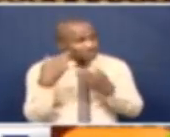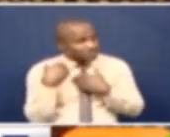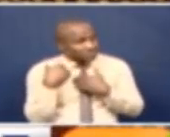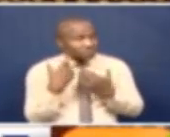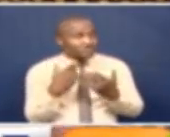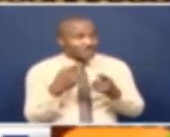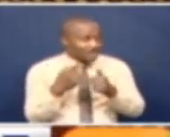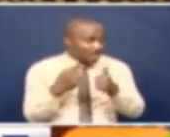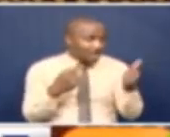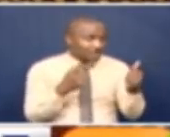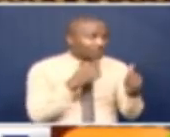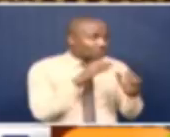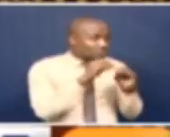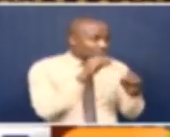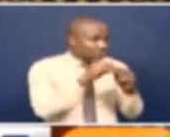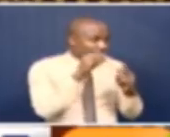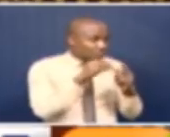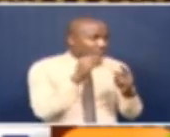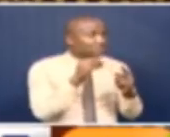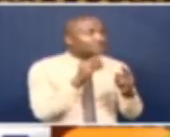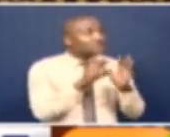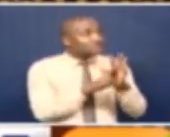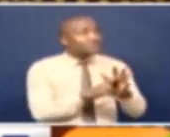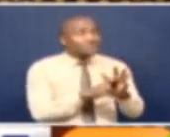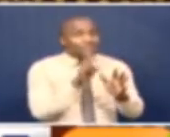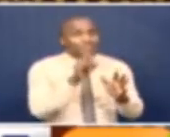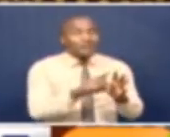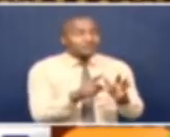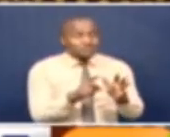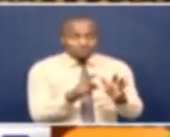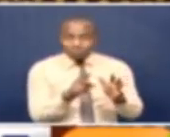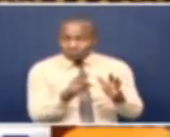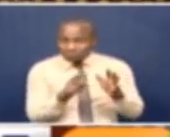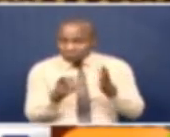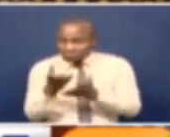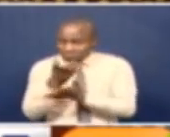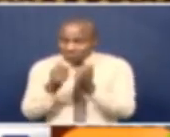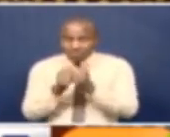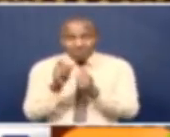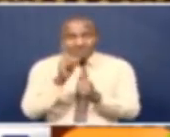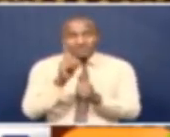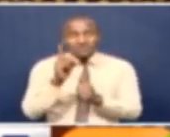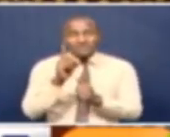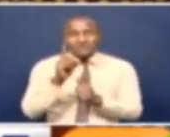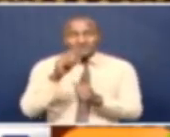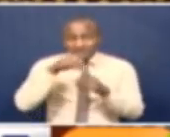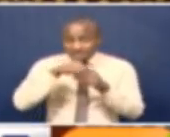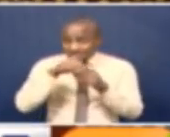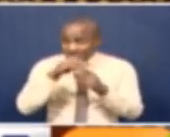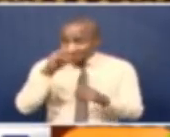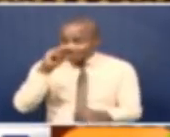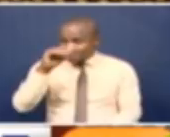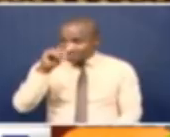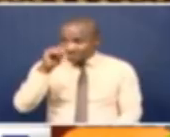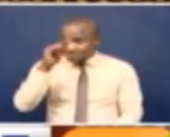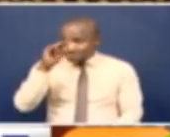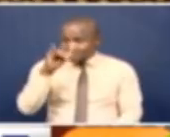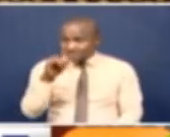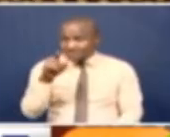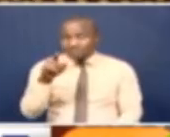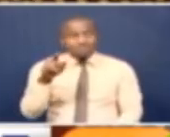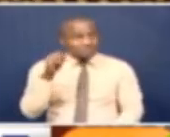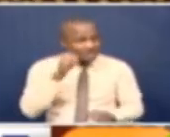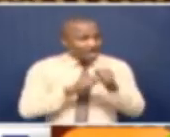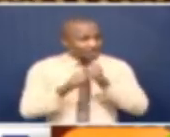are elected representatives to prevail upon the Ministry of Interior, Matiang'i, to interrogate the actions of the police